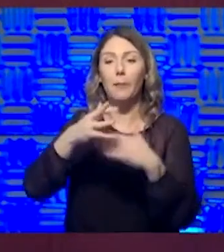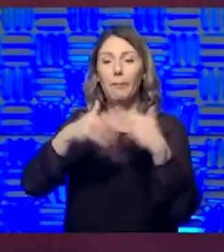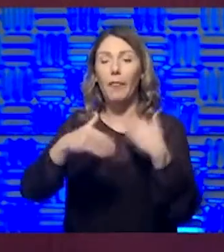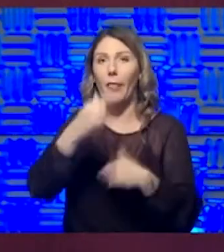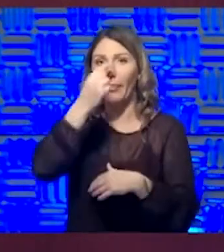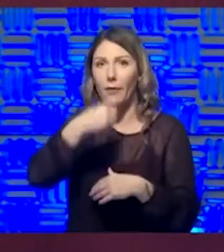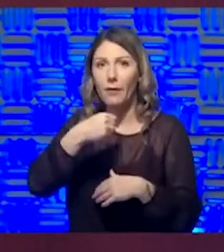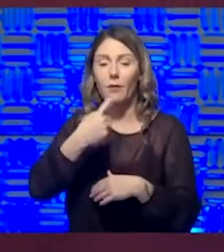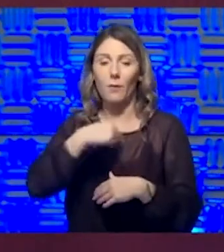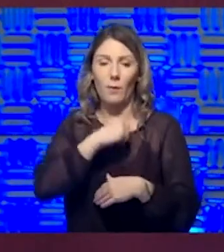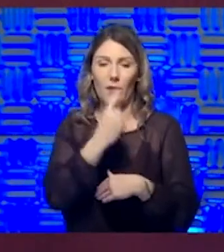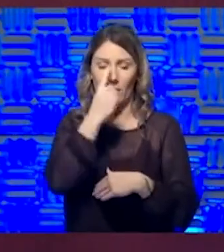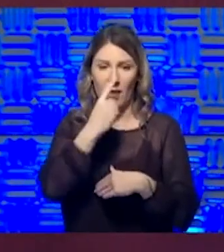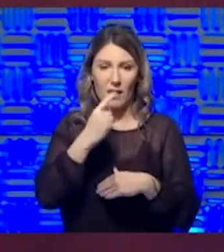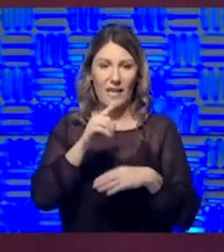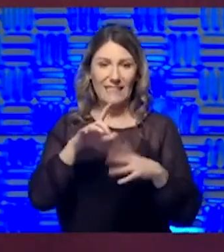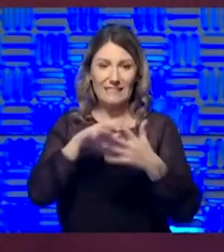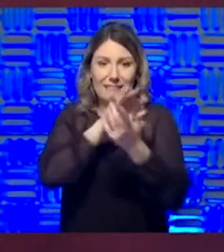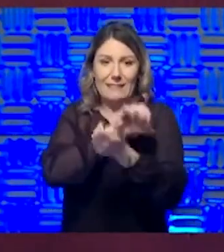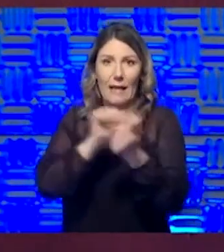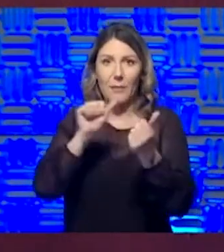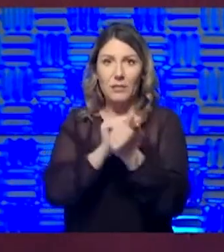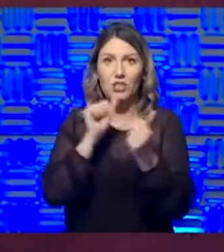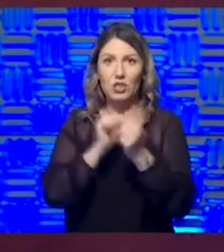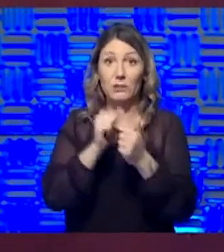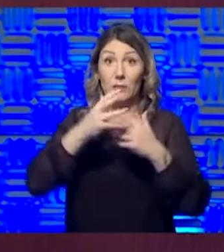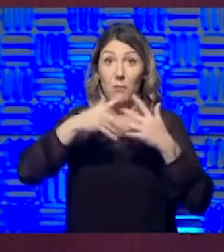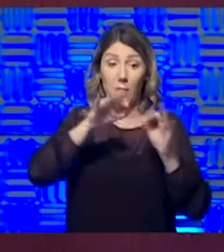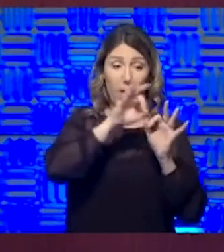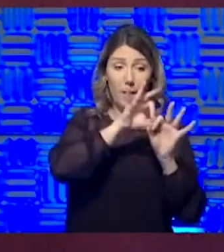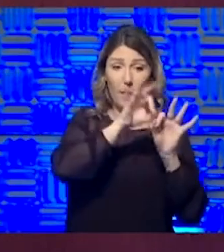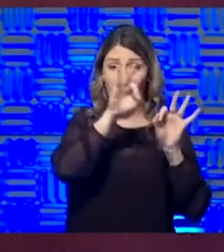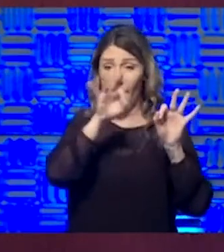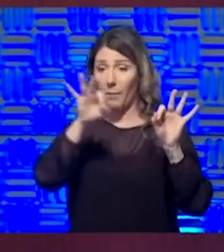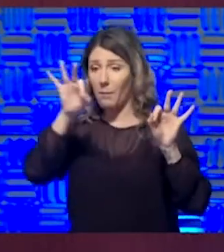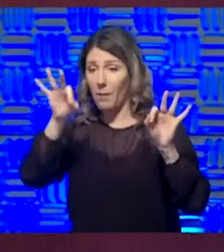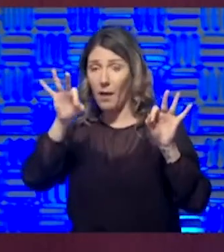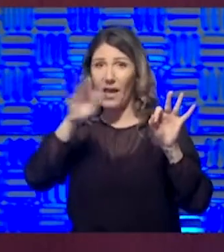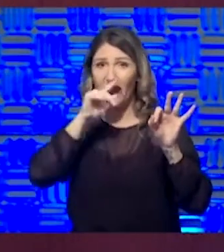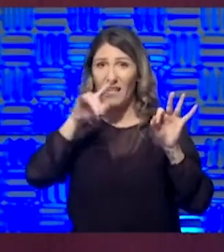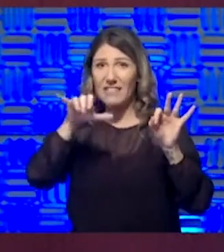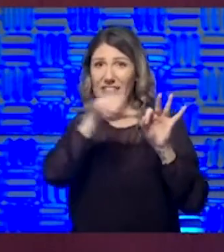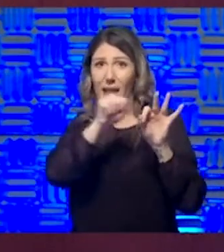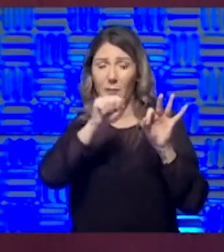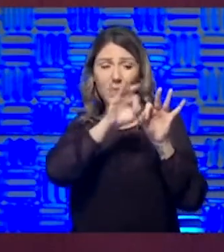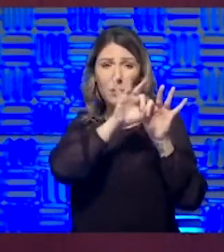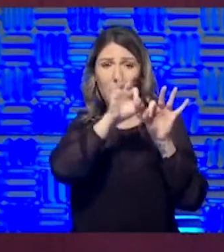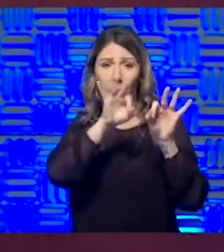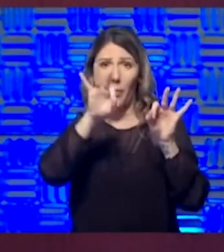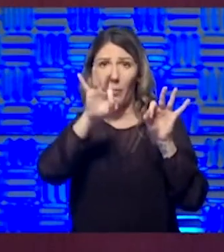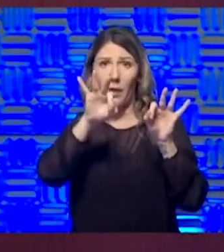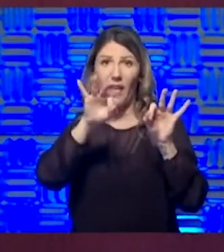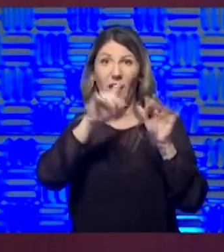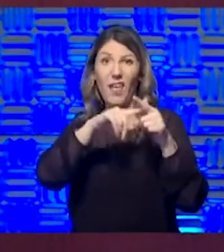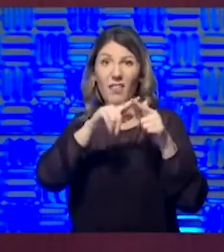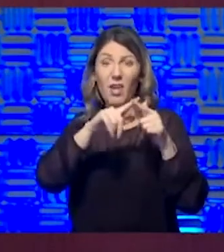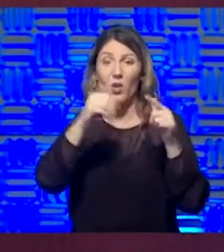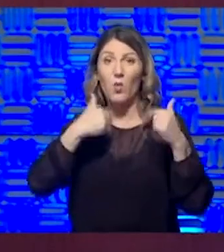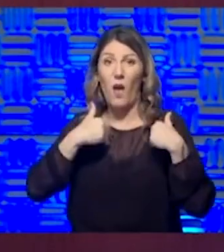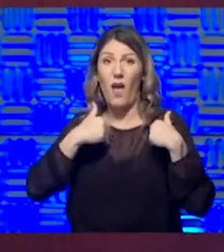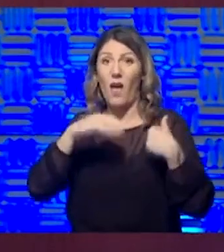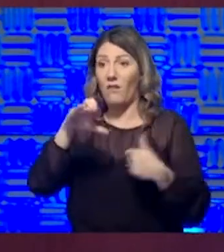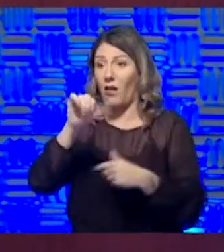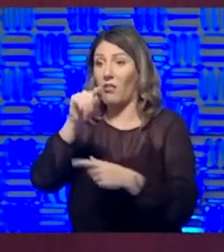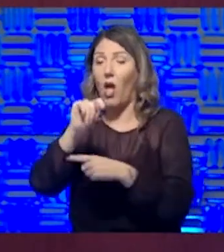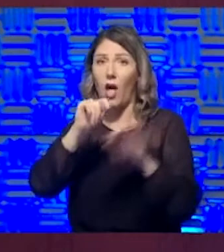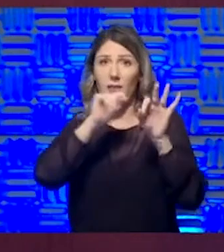damage to the inside lining of the blood vessels, the endothelium. And because of that damage, it causes these